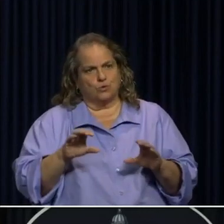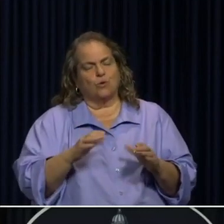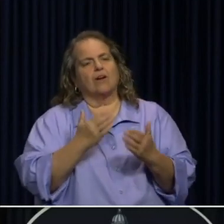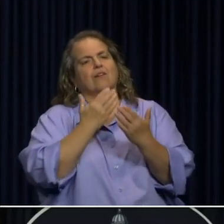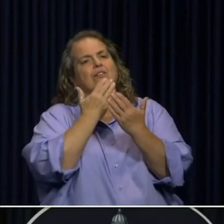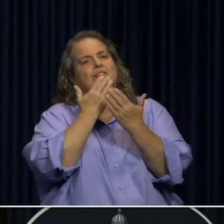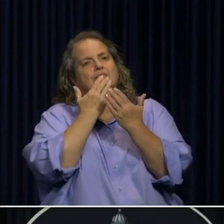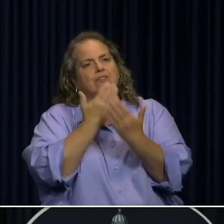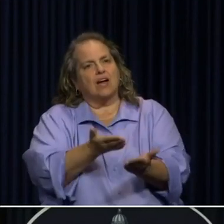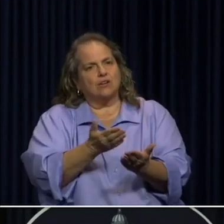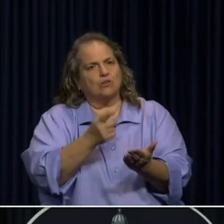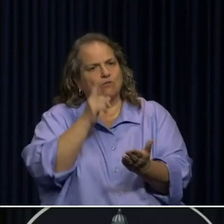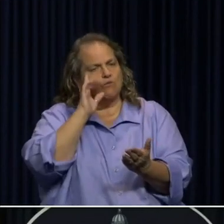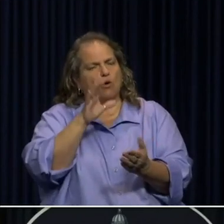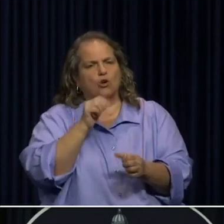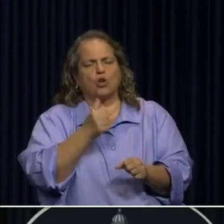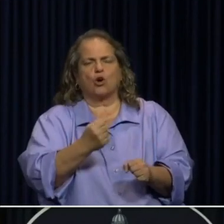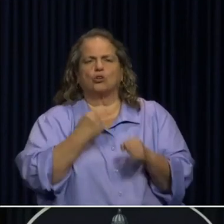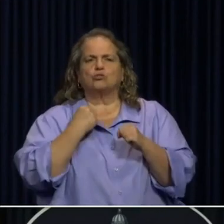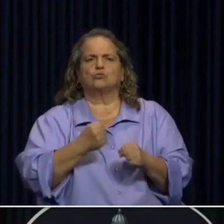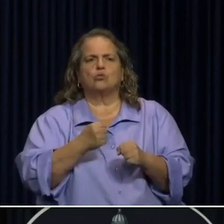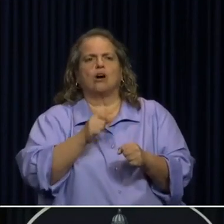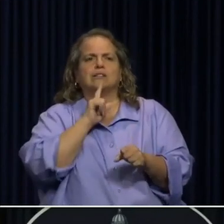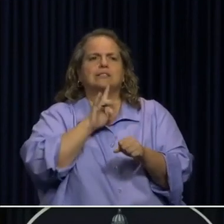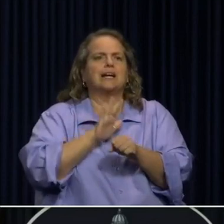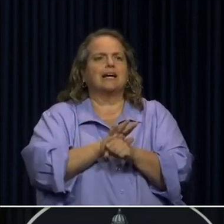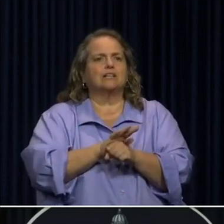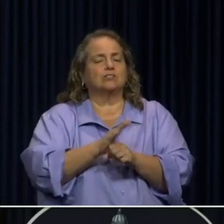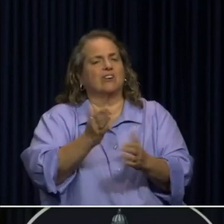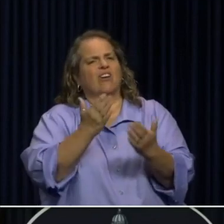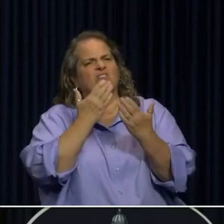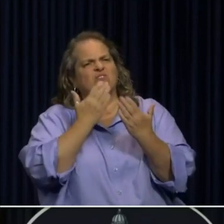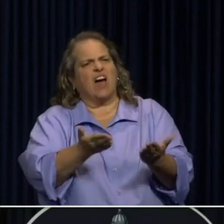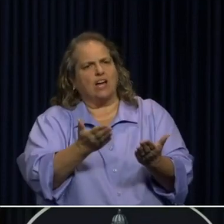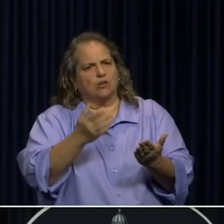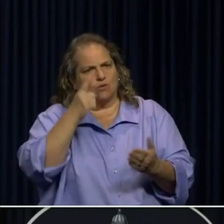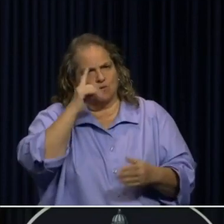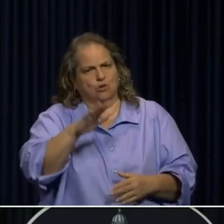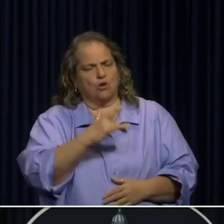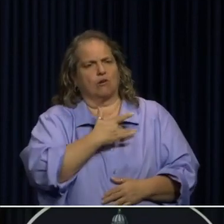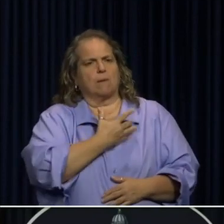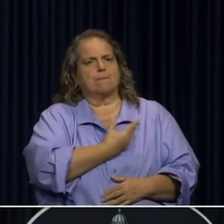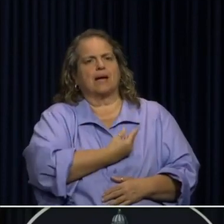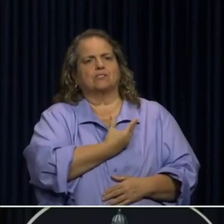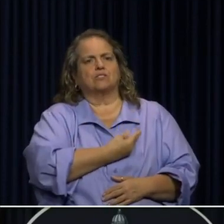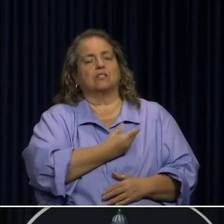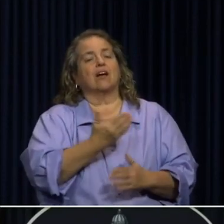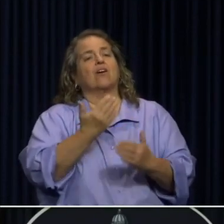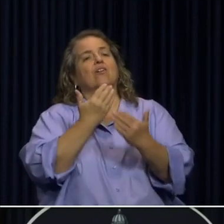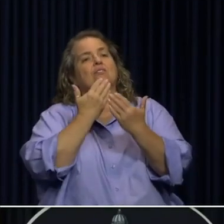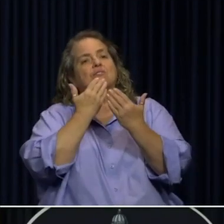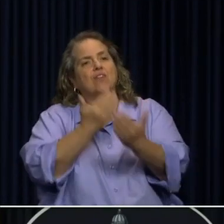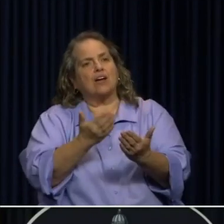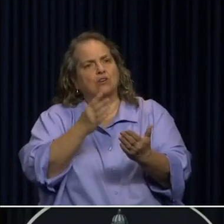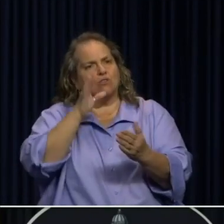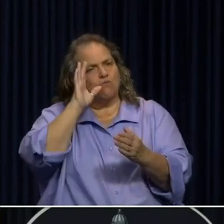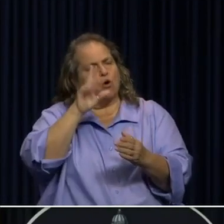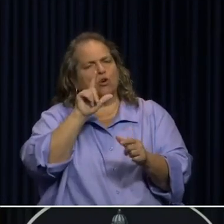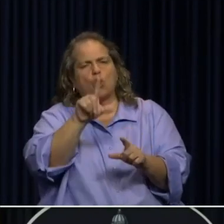Thank you for your dedication. Thank you for your compassion. Thank you for your